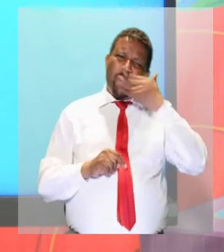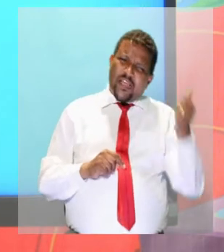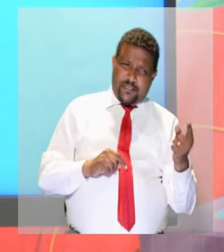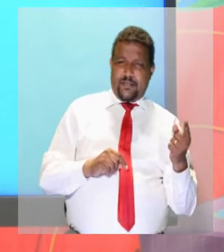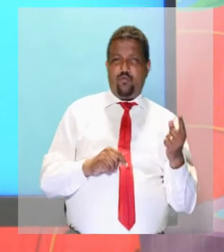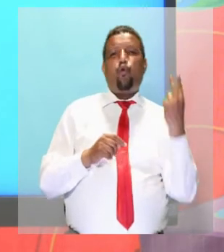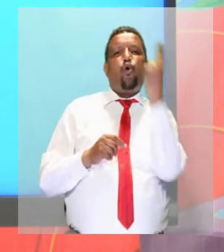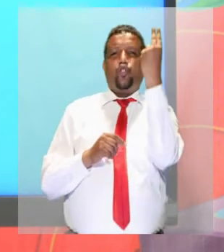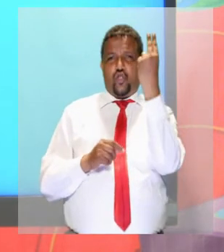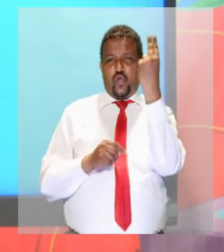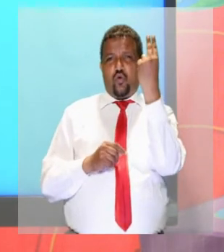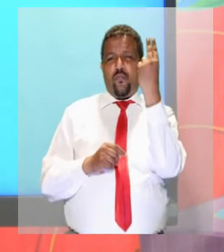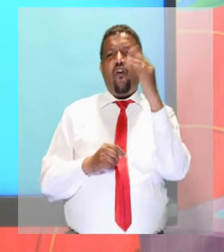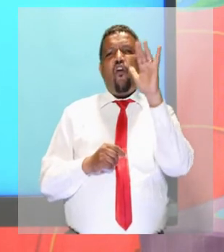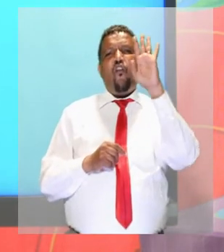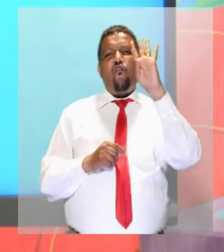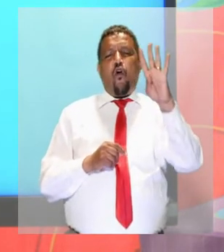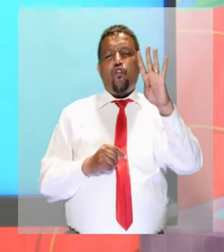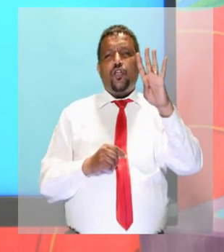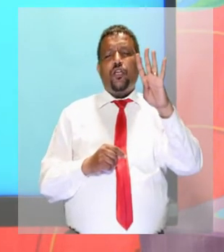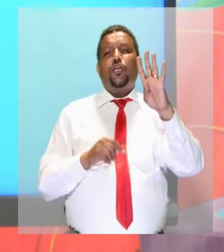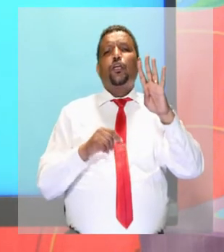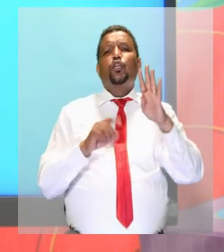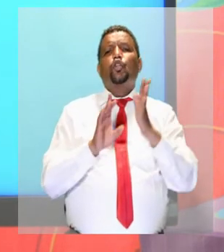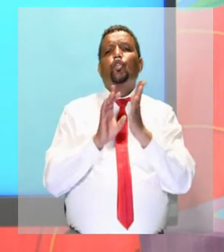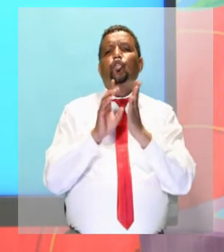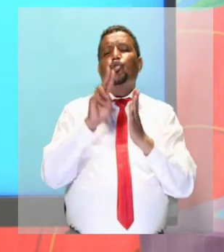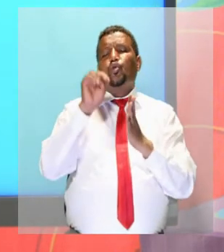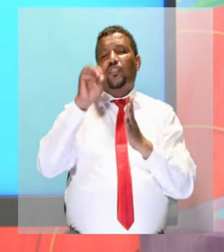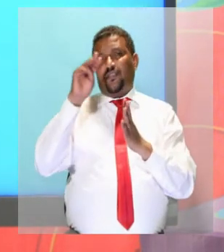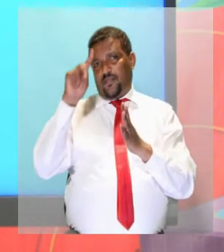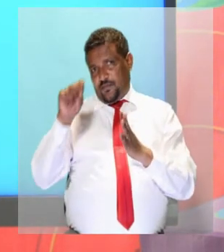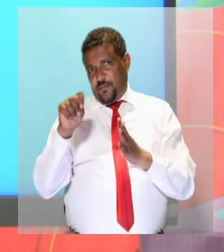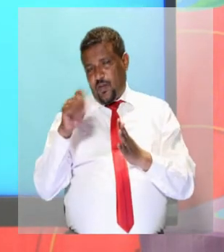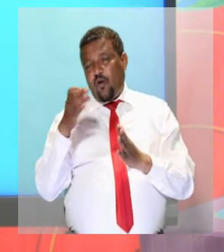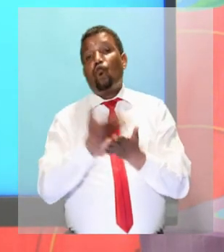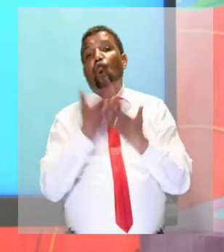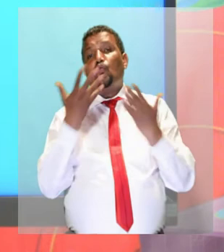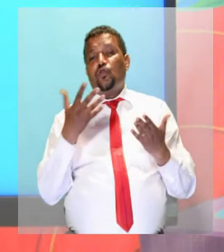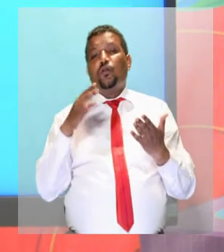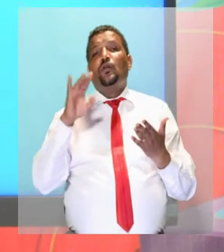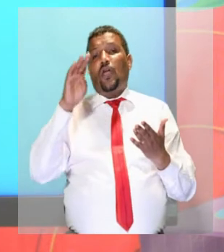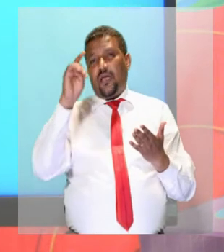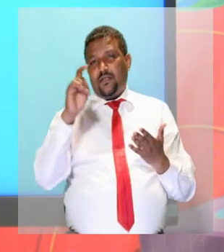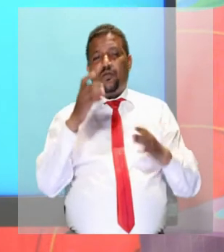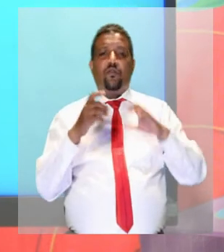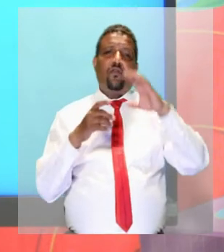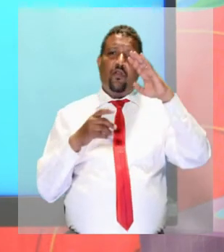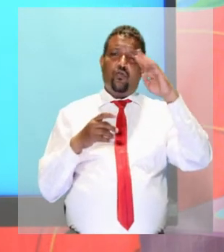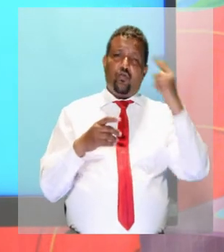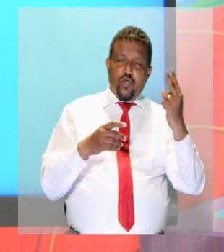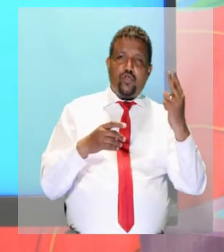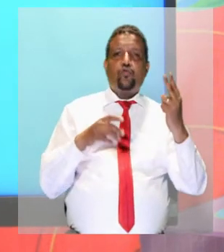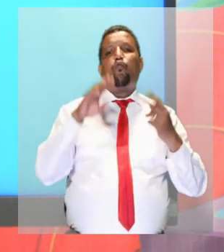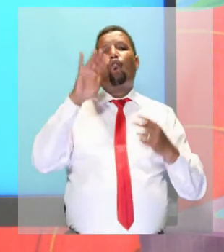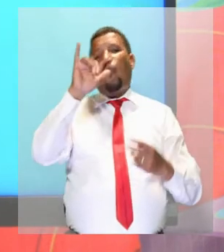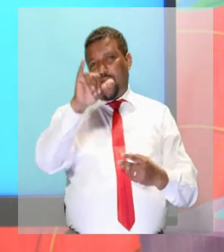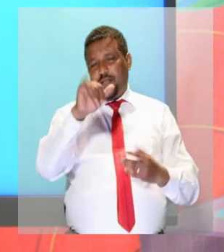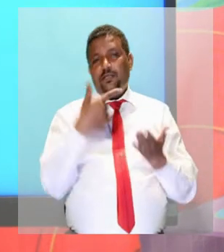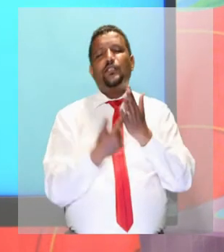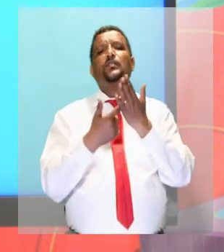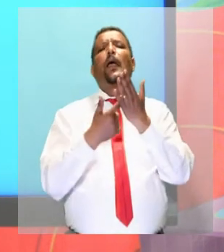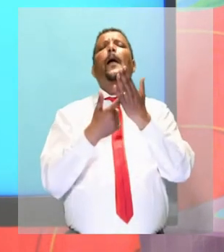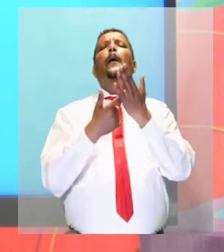to consume 4 units of X and 2 units of good Y. In this case, the consumer will be indifferent. For example,